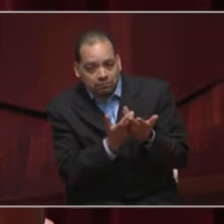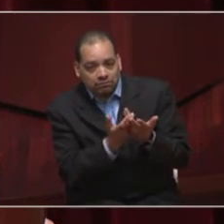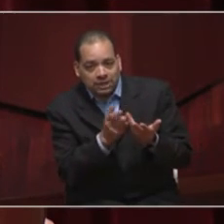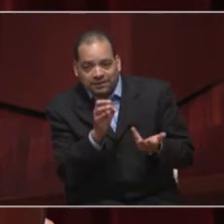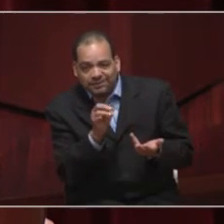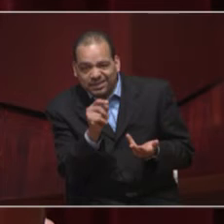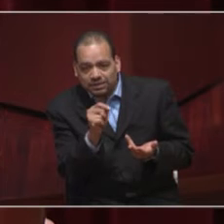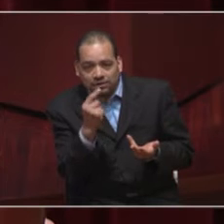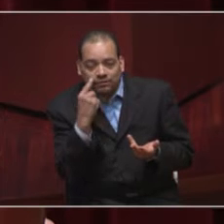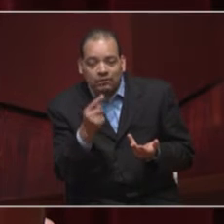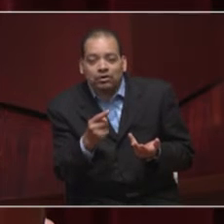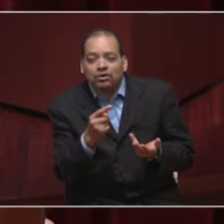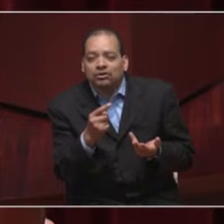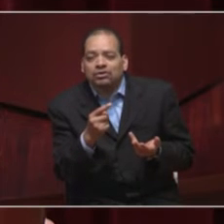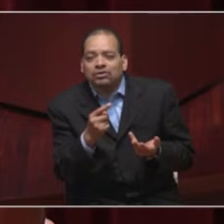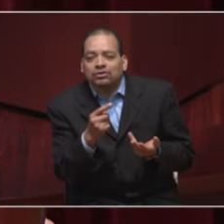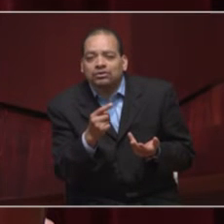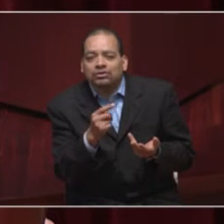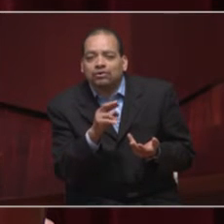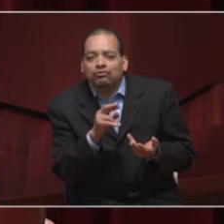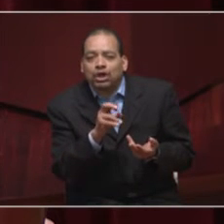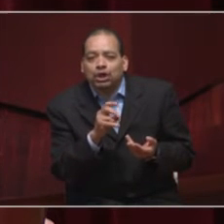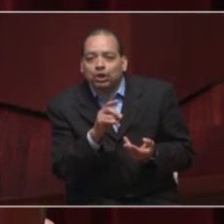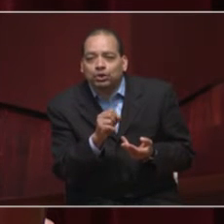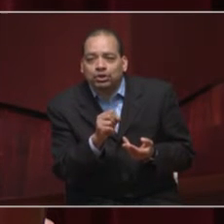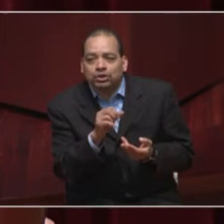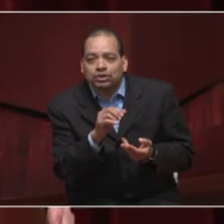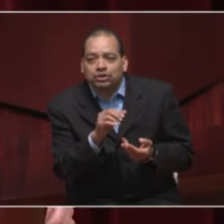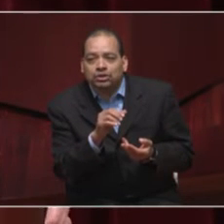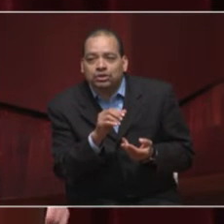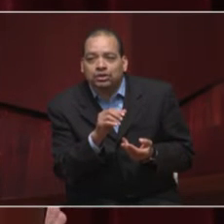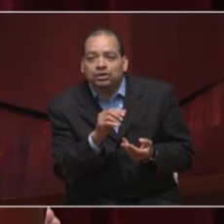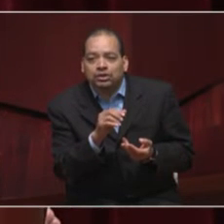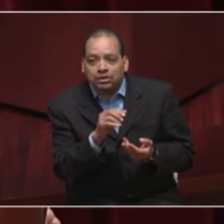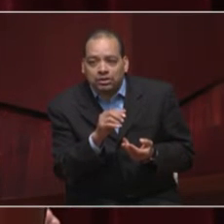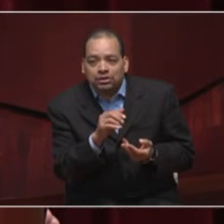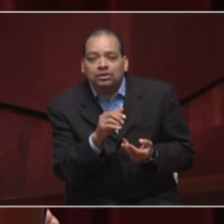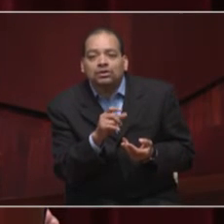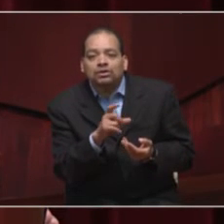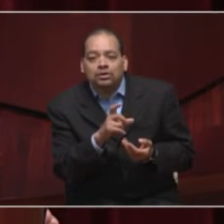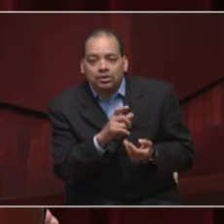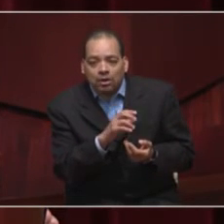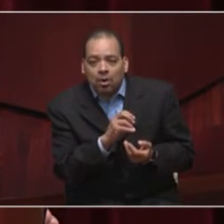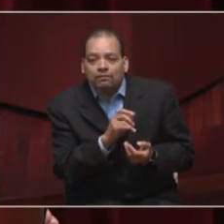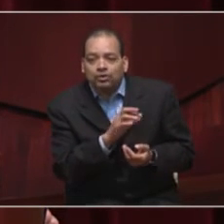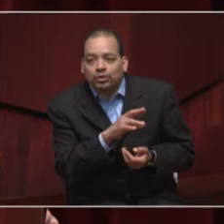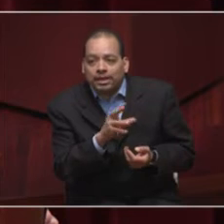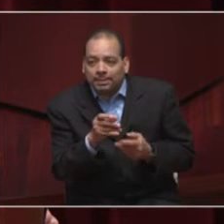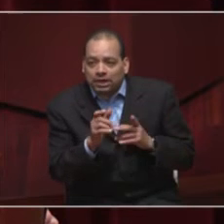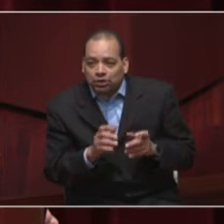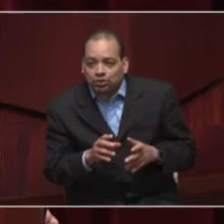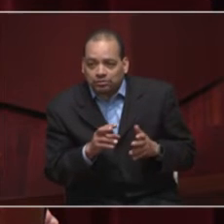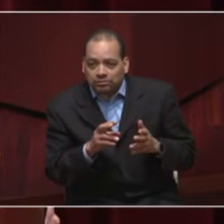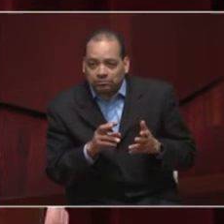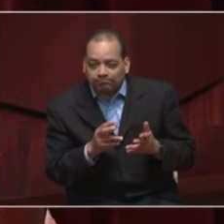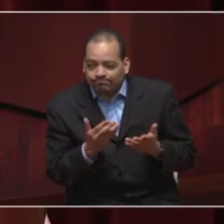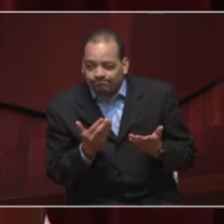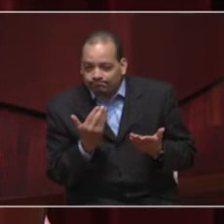When you say a good fit, does it mean, and this is far as grade structure too, to see whether or